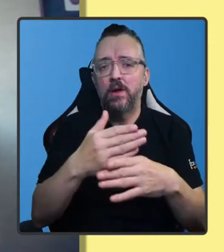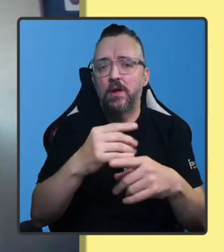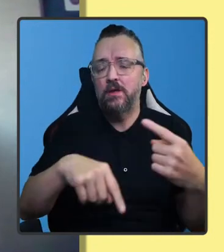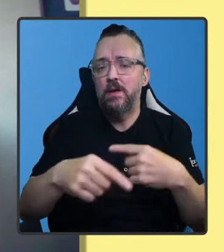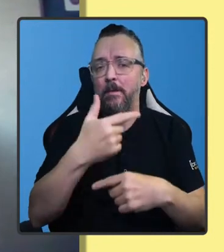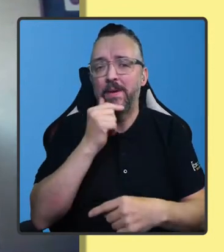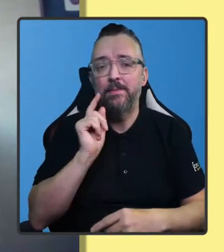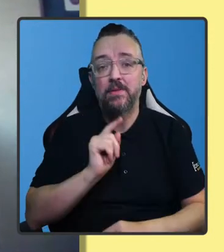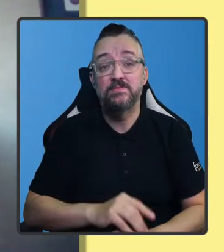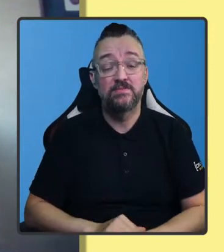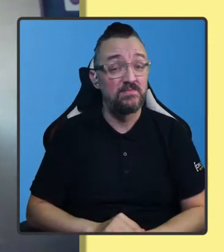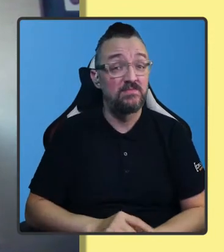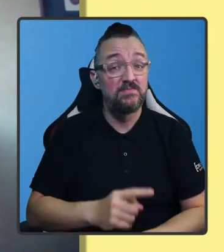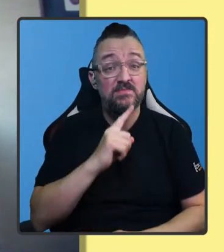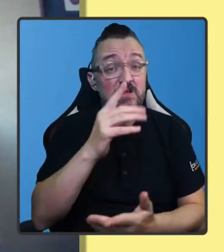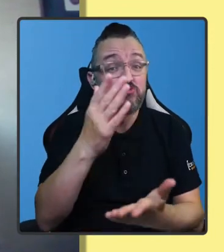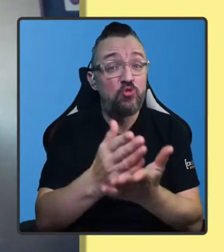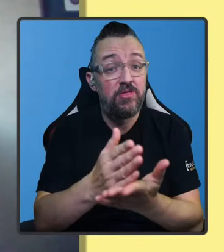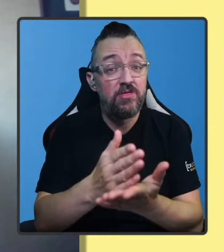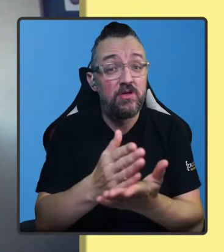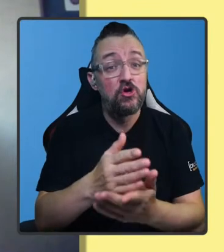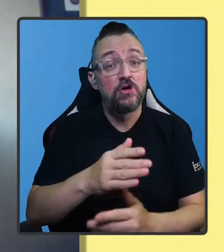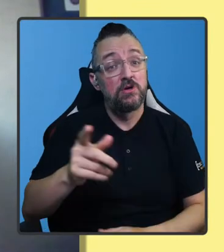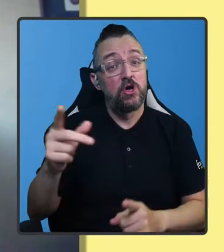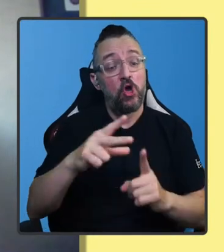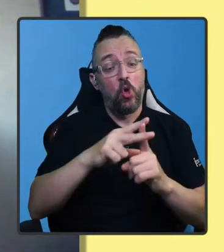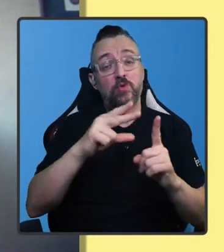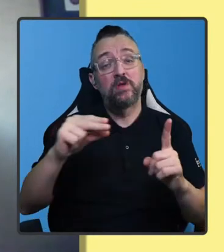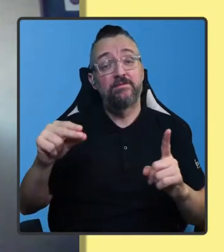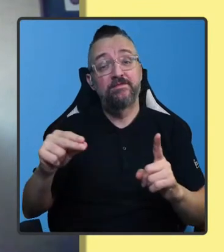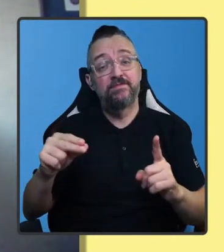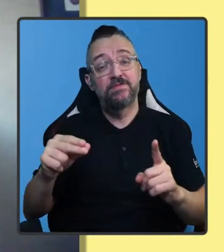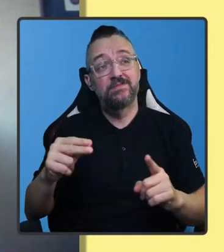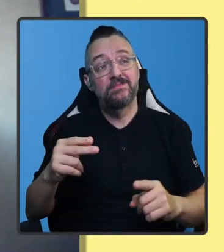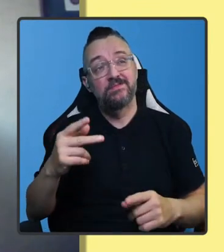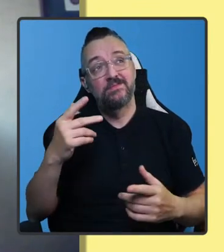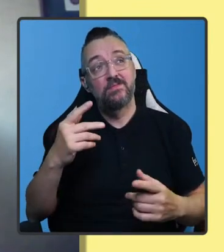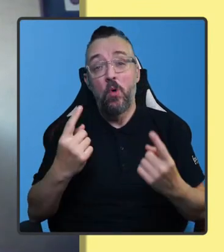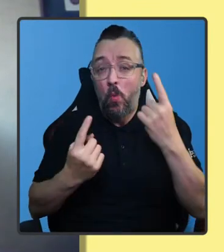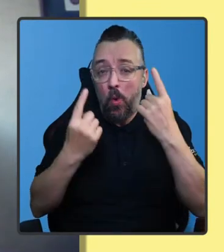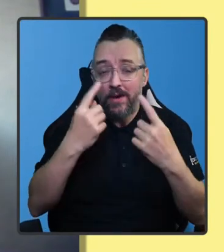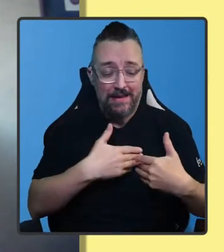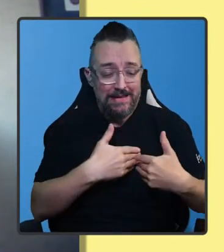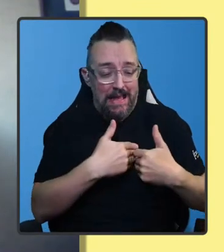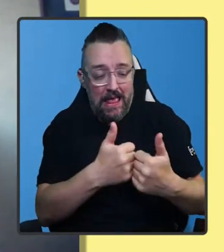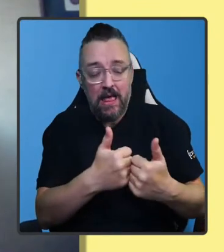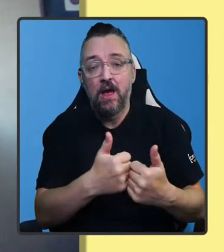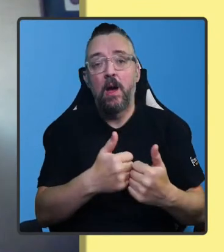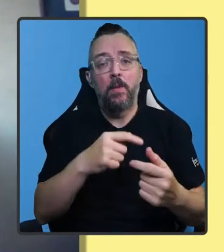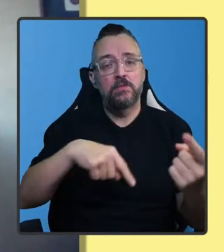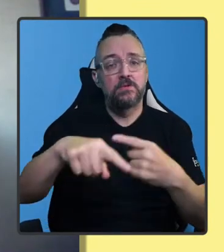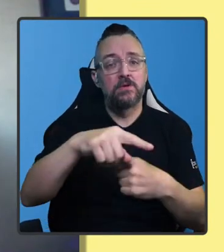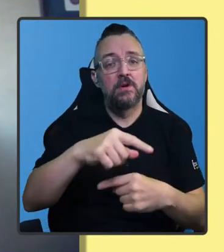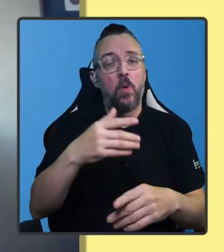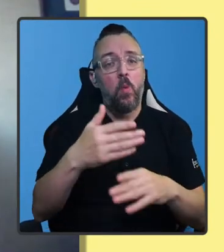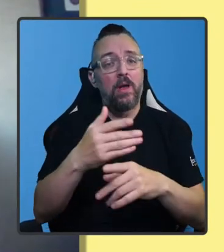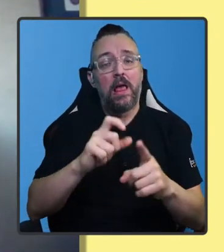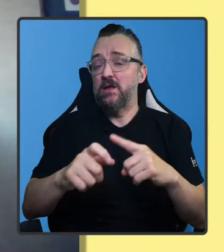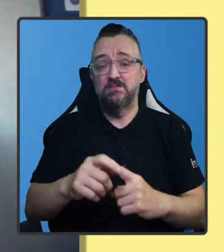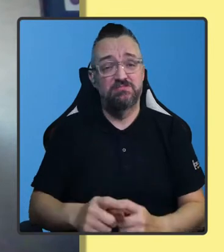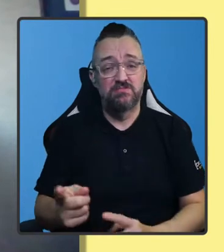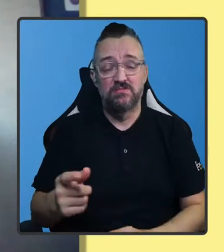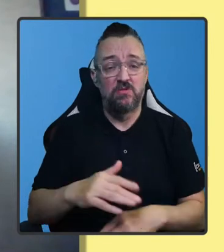about Scotland. They don't care about working class people. They don't care about those whose universal credit they cut by £20 a